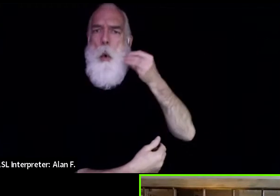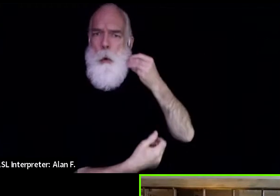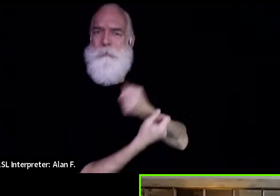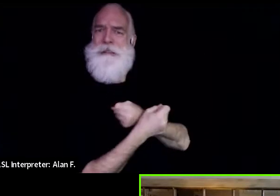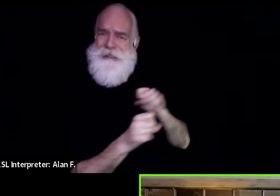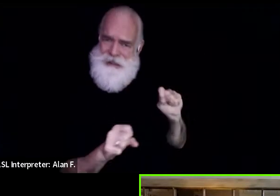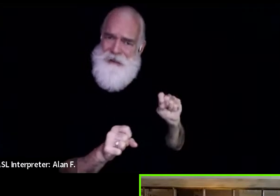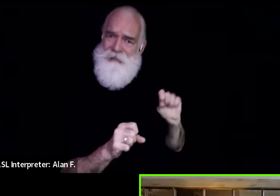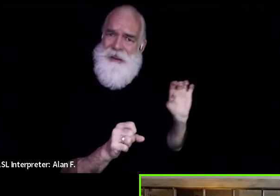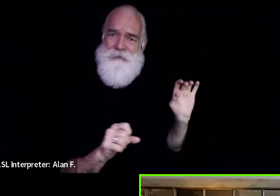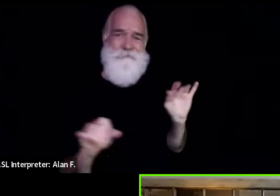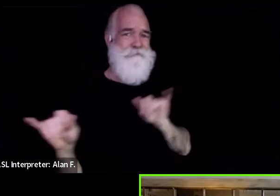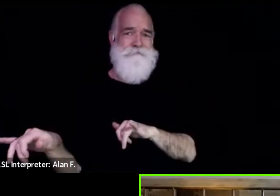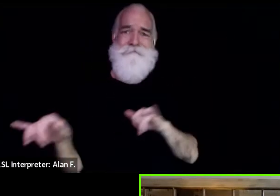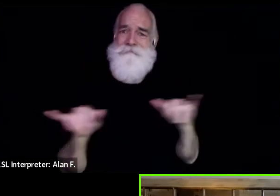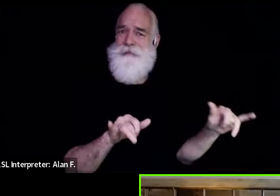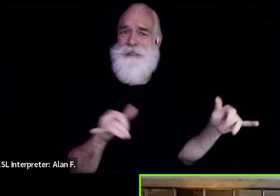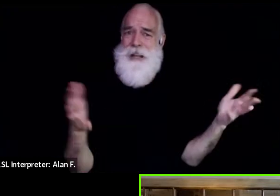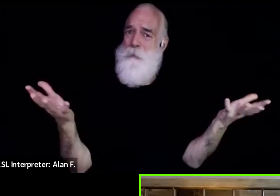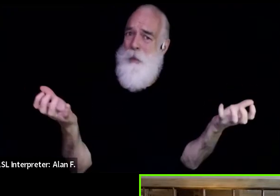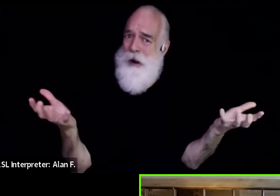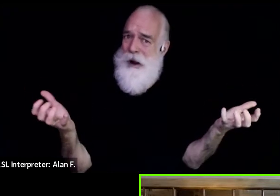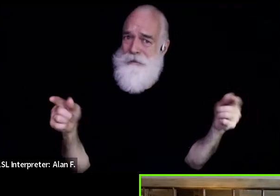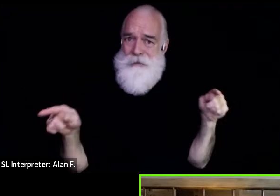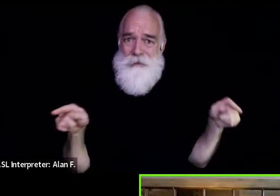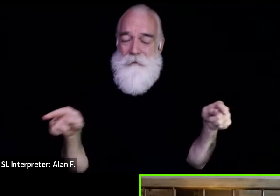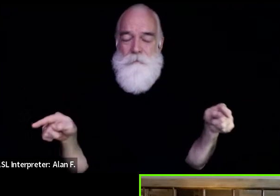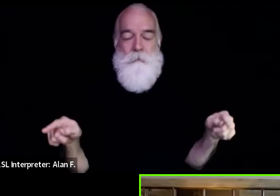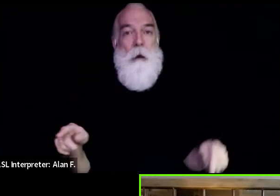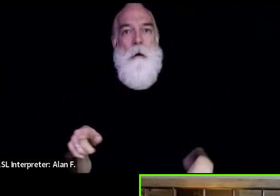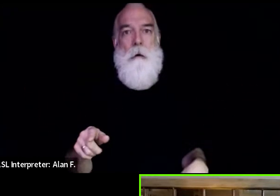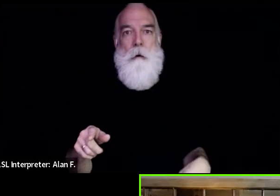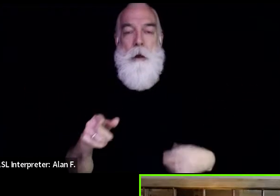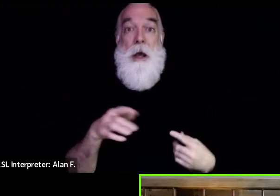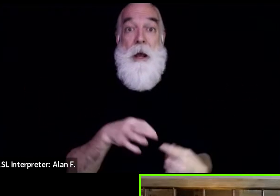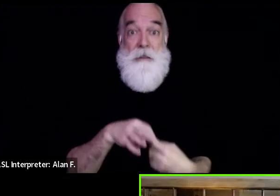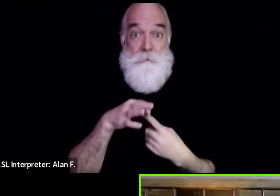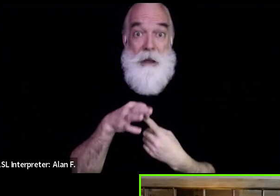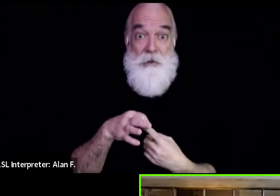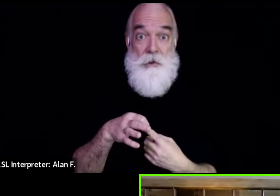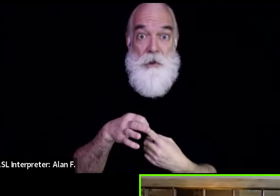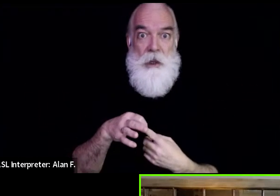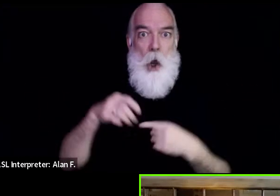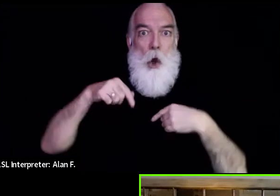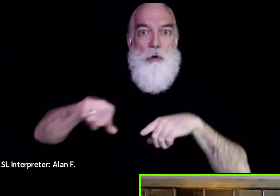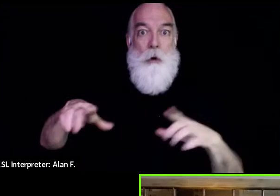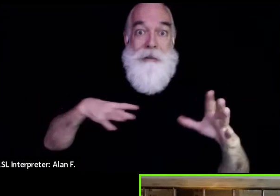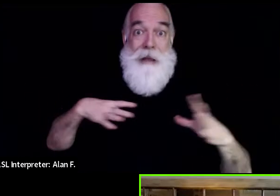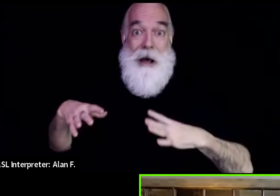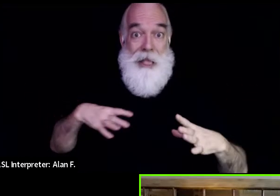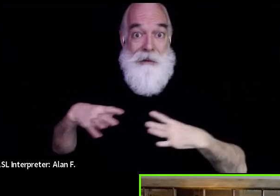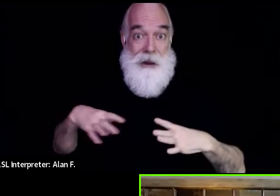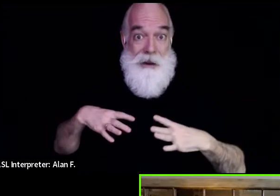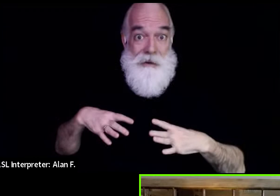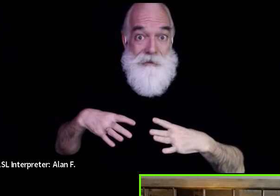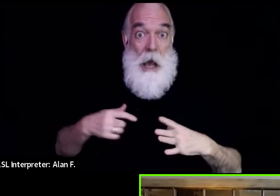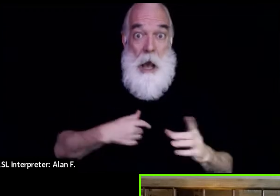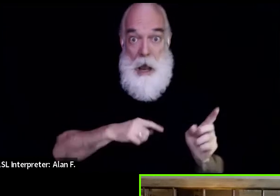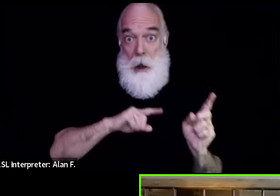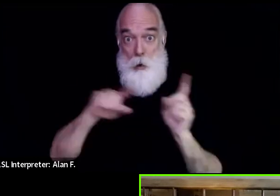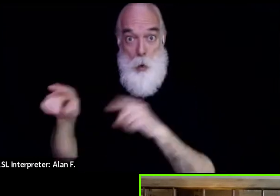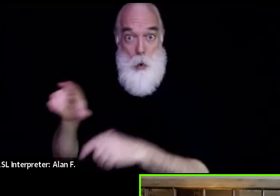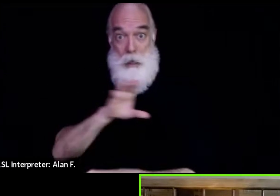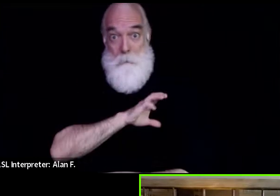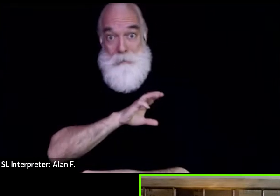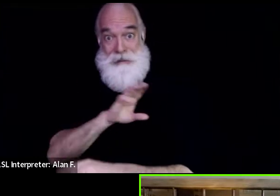frequently, especially over the holidays, if I went to my closest police precinct, there will probably be at least